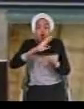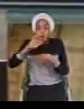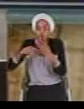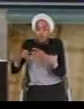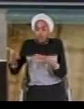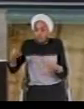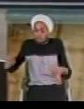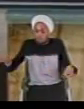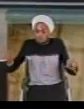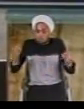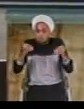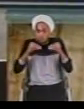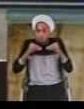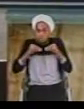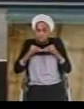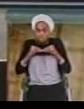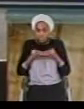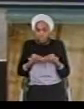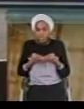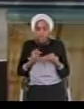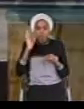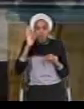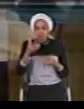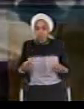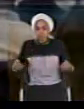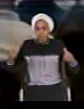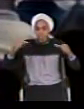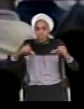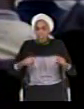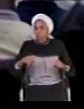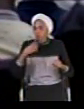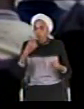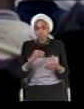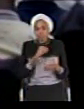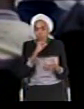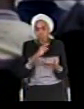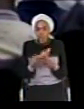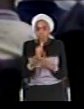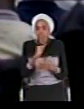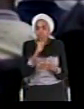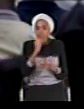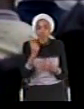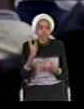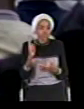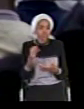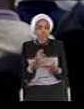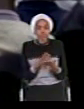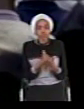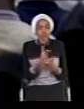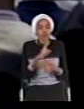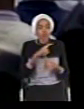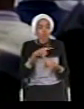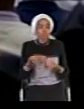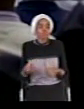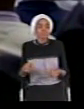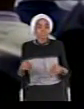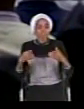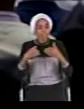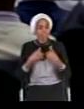be damned, who believe not the truth, but add pleasure